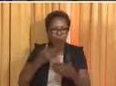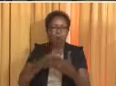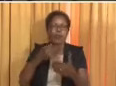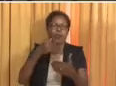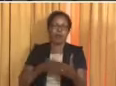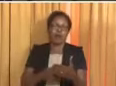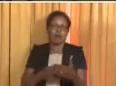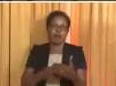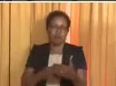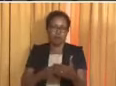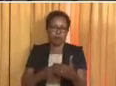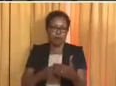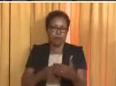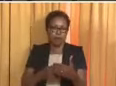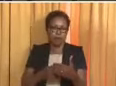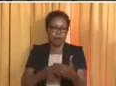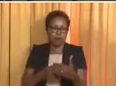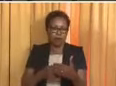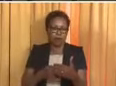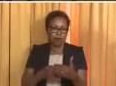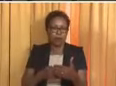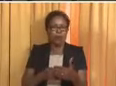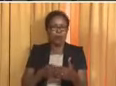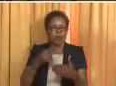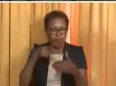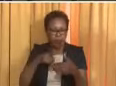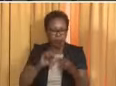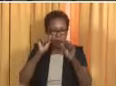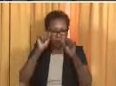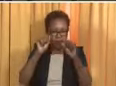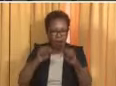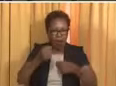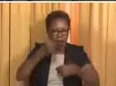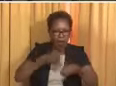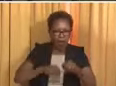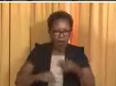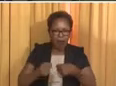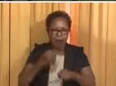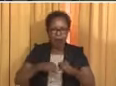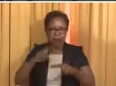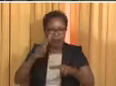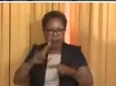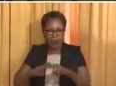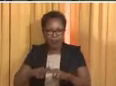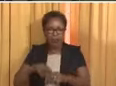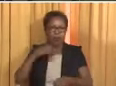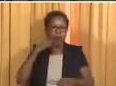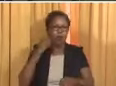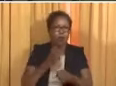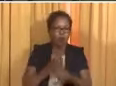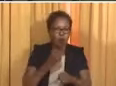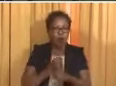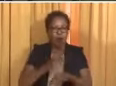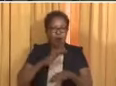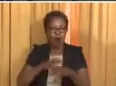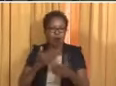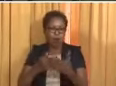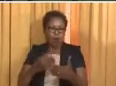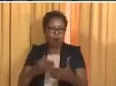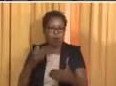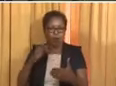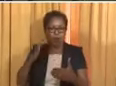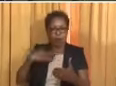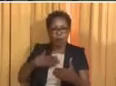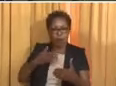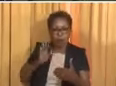an elected representative to speak, to act, to work on behalf of his or her